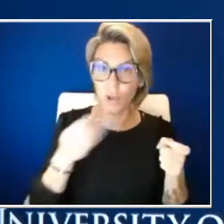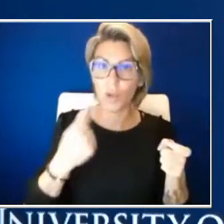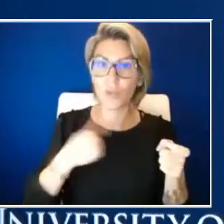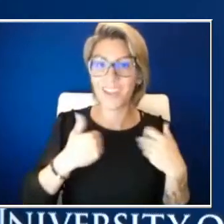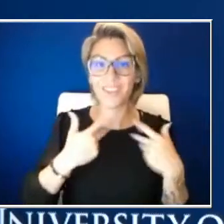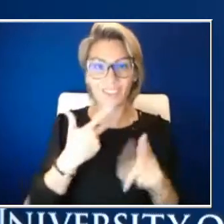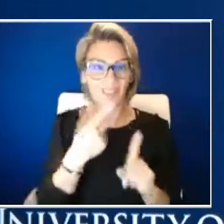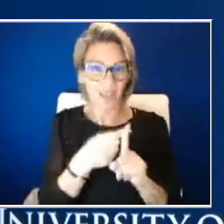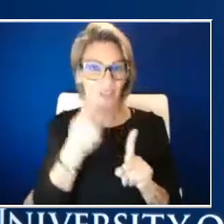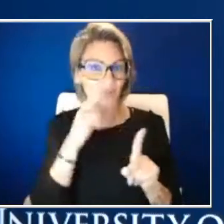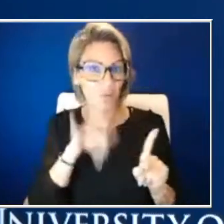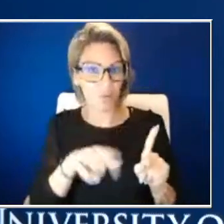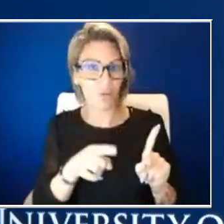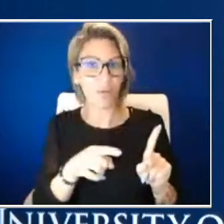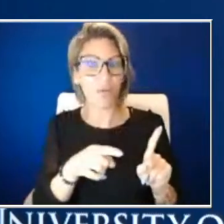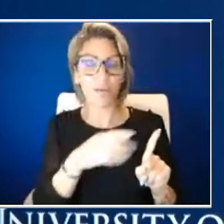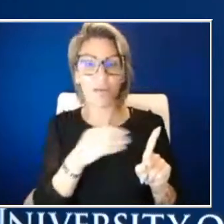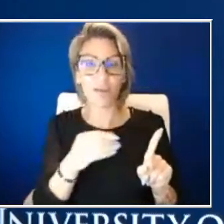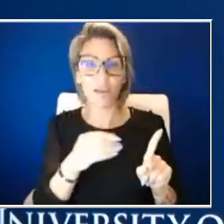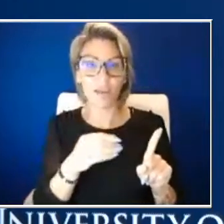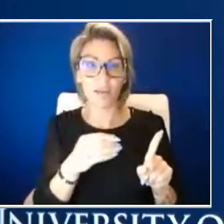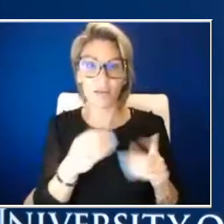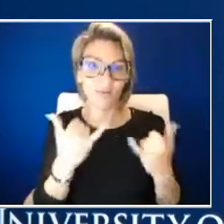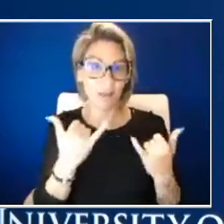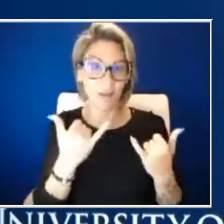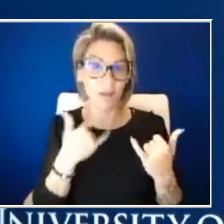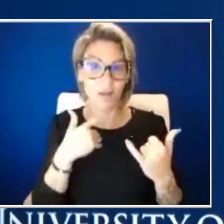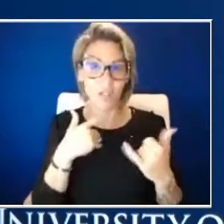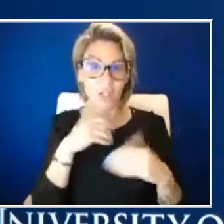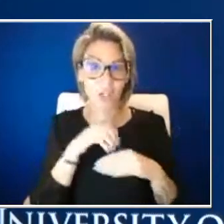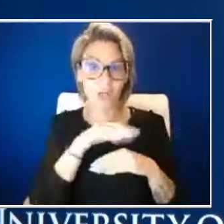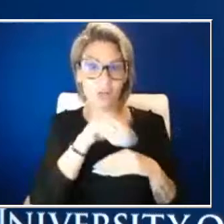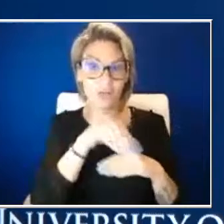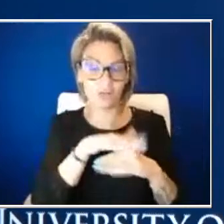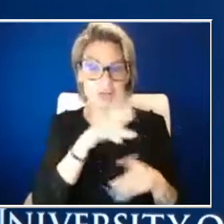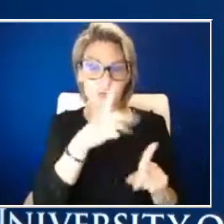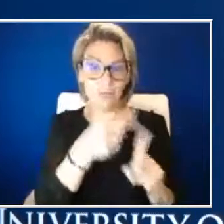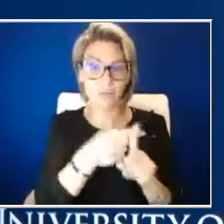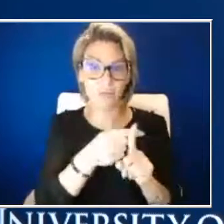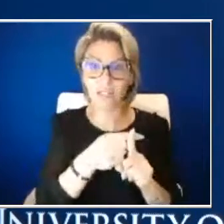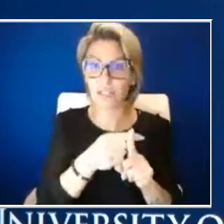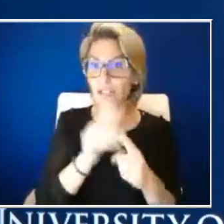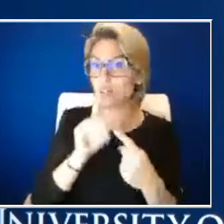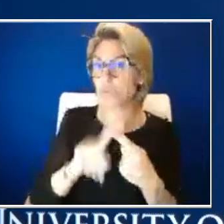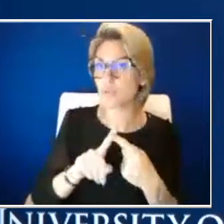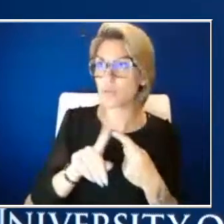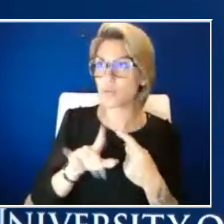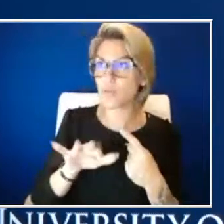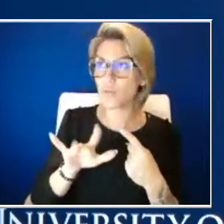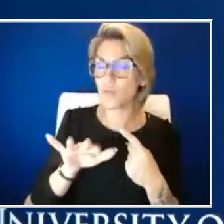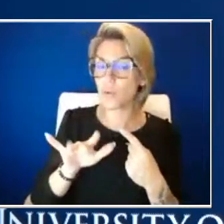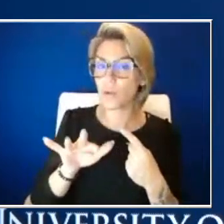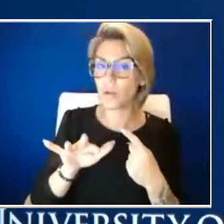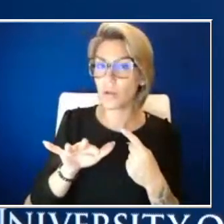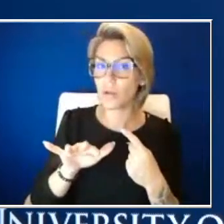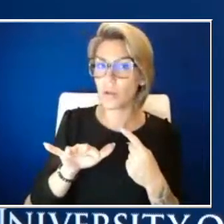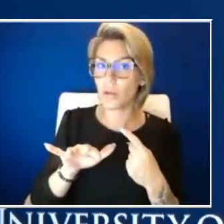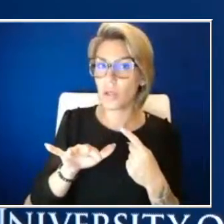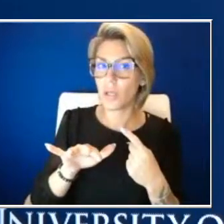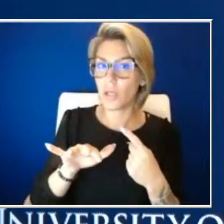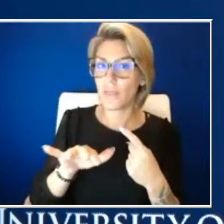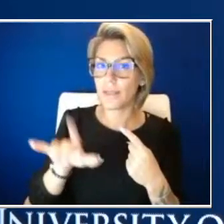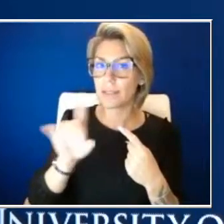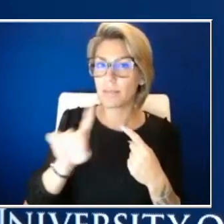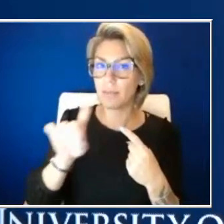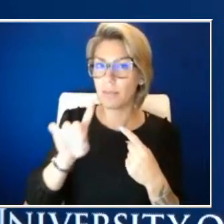control this. And as far as I know, we are shipping vaccines over to, I think it's Democratic Republic of Congo right now